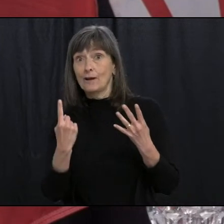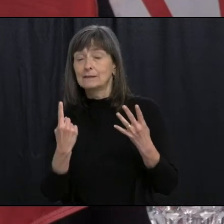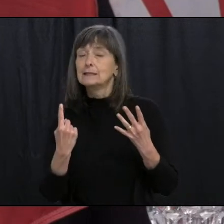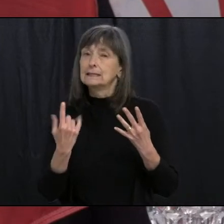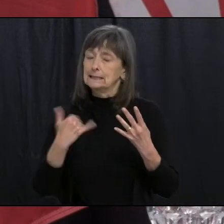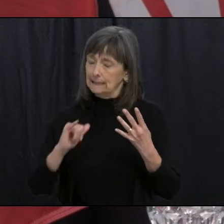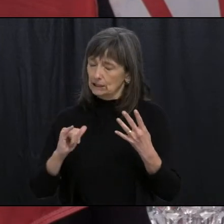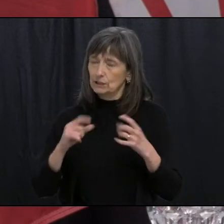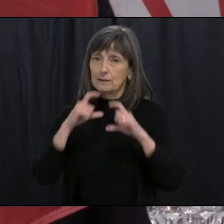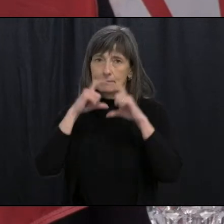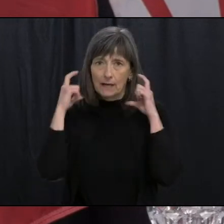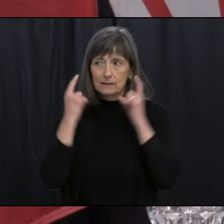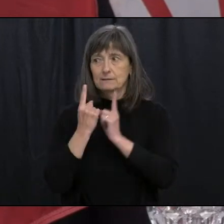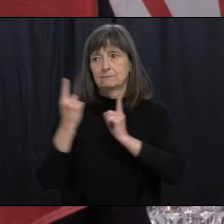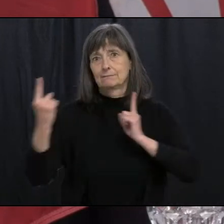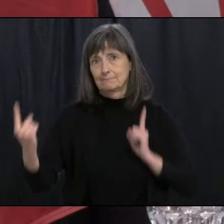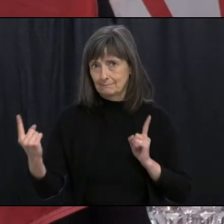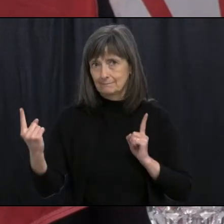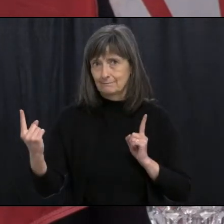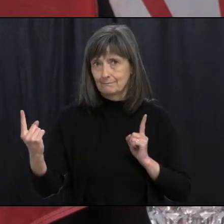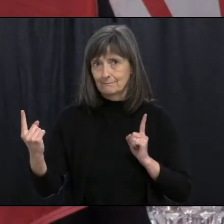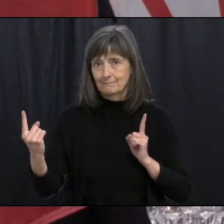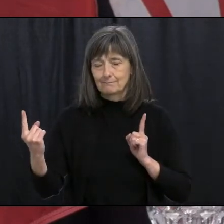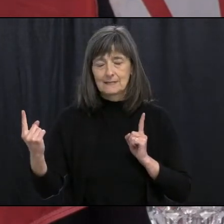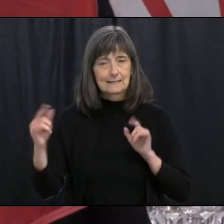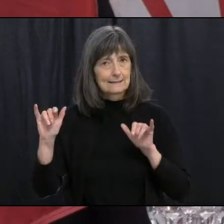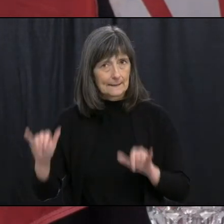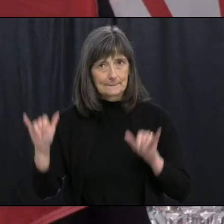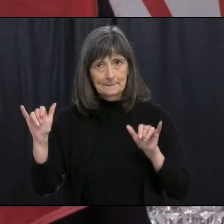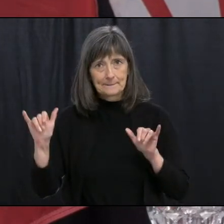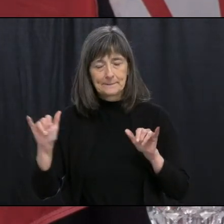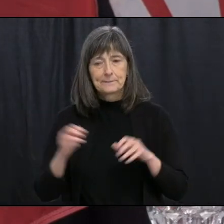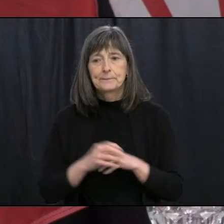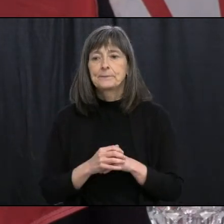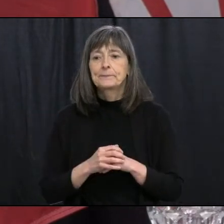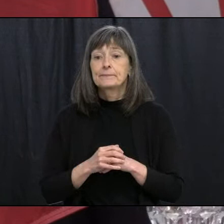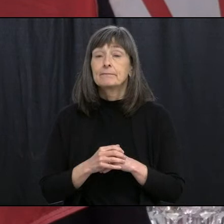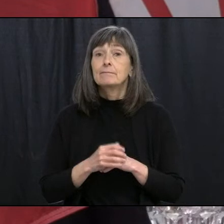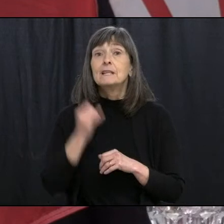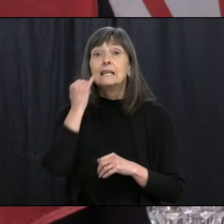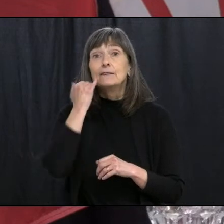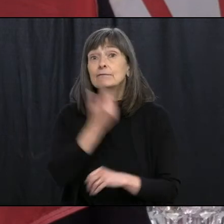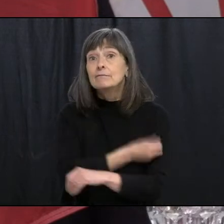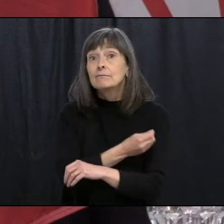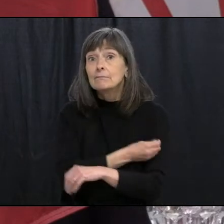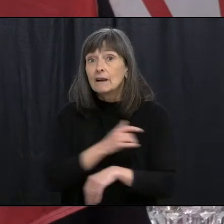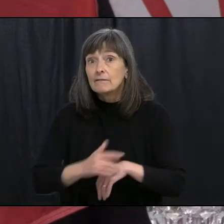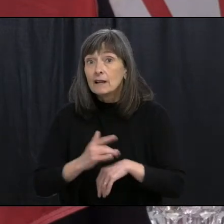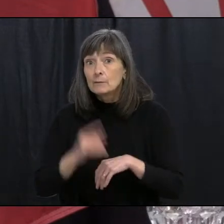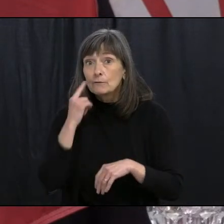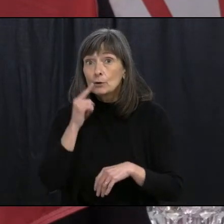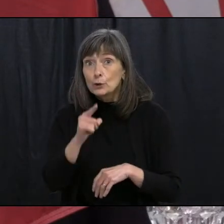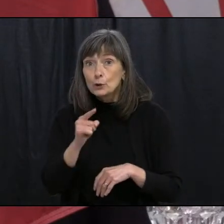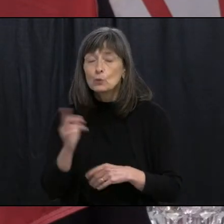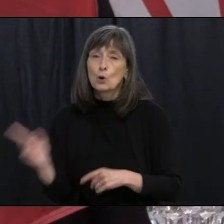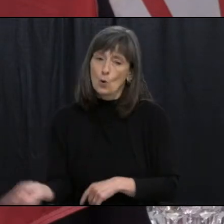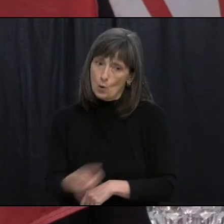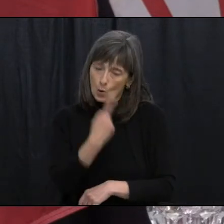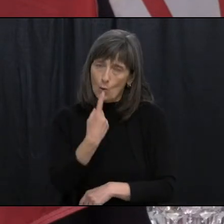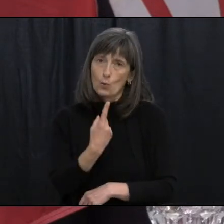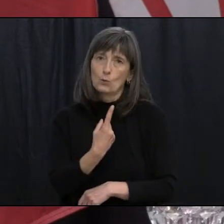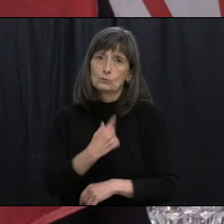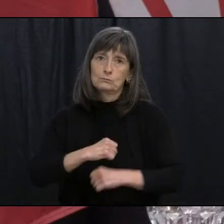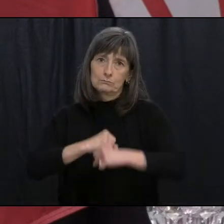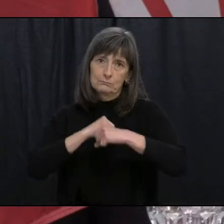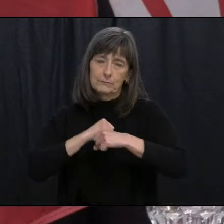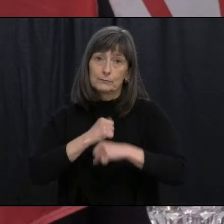wear a mask, and take advantage of first and second doses to get yourself fully protected.